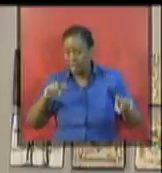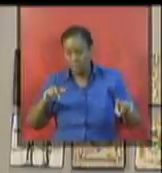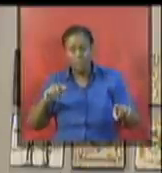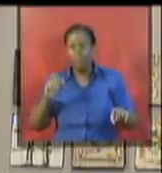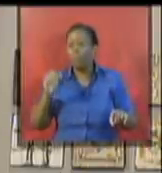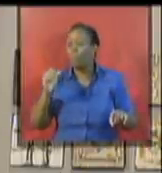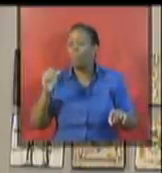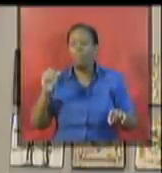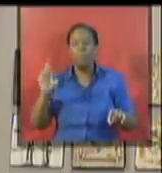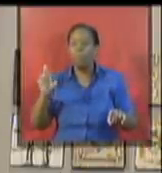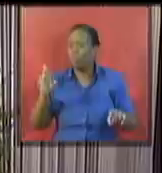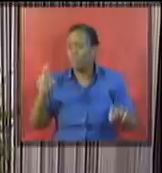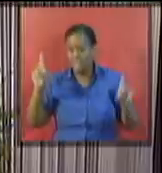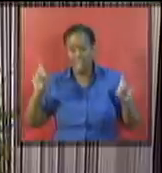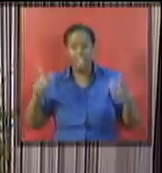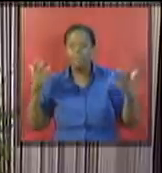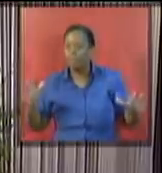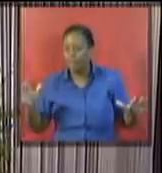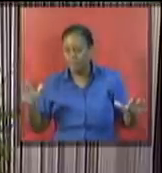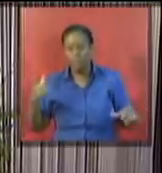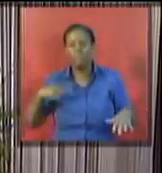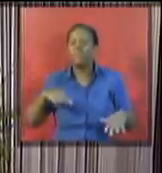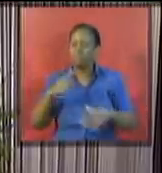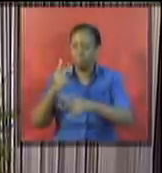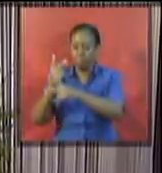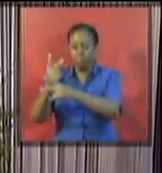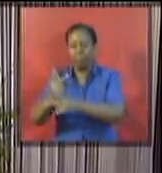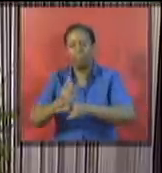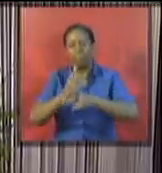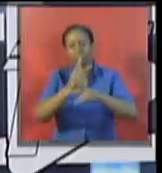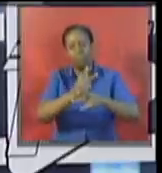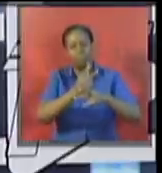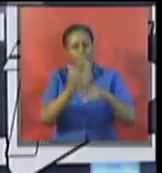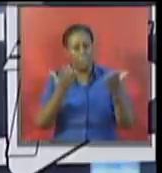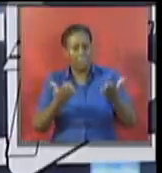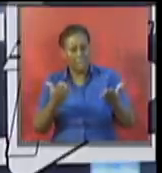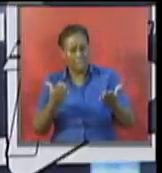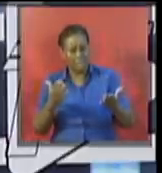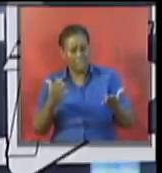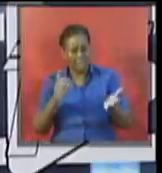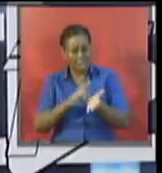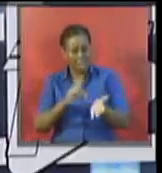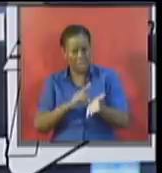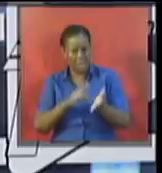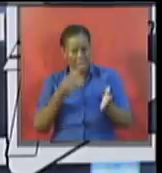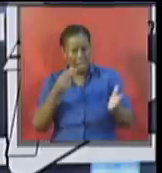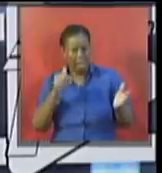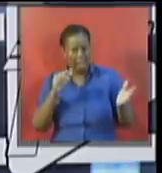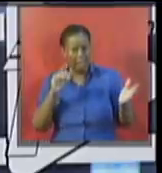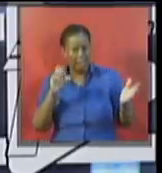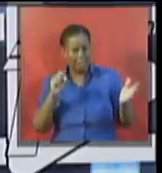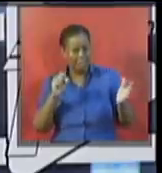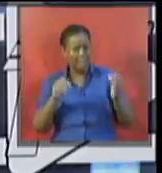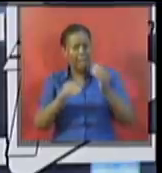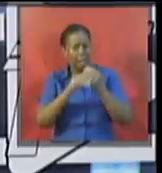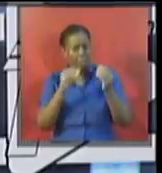don't know if Dr. Hines can go into a little more detail on that topic. Thank you. To